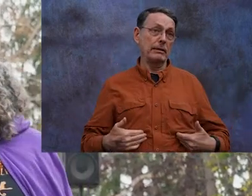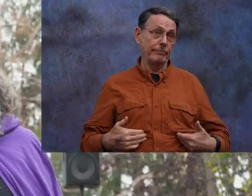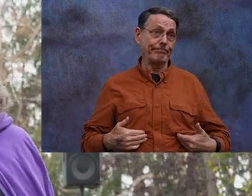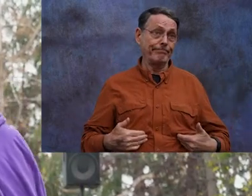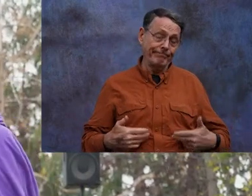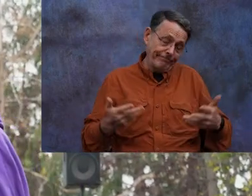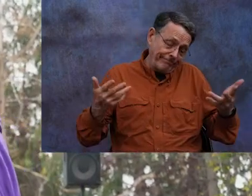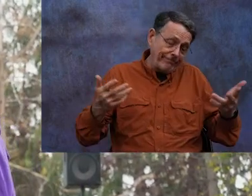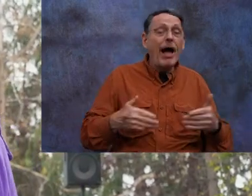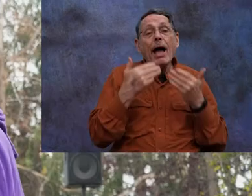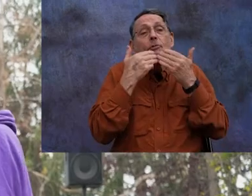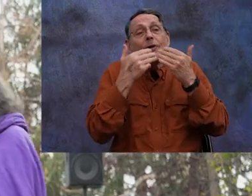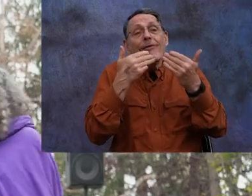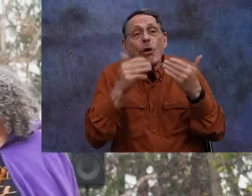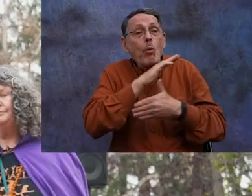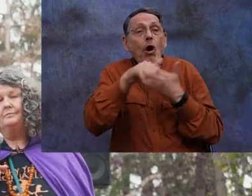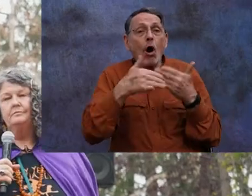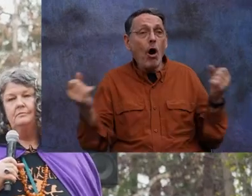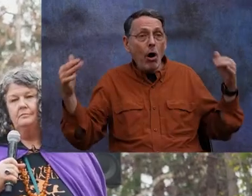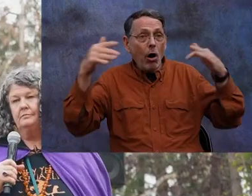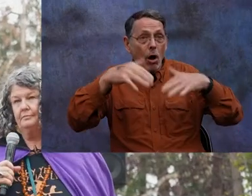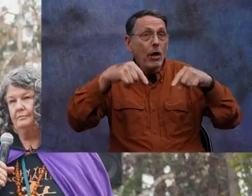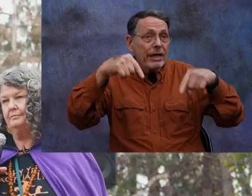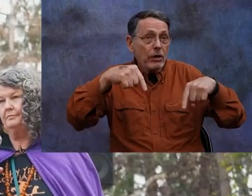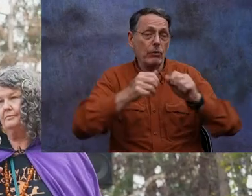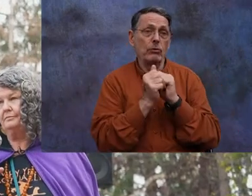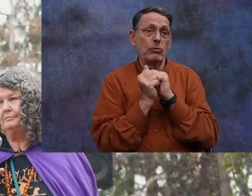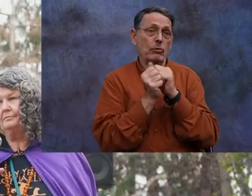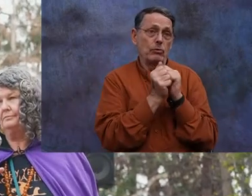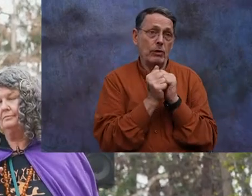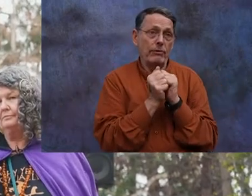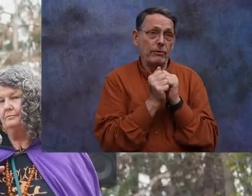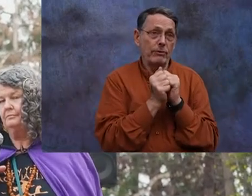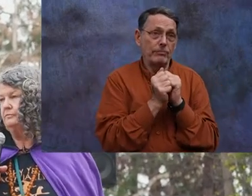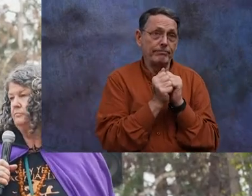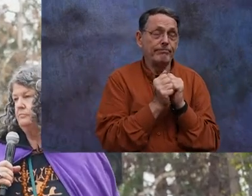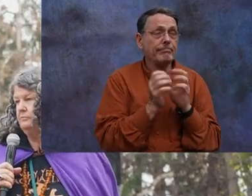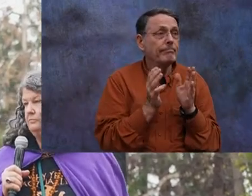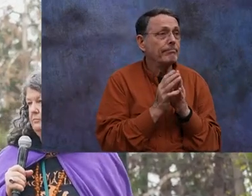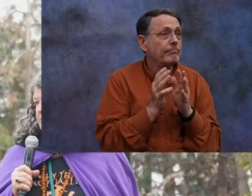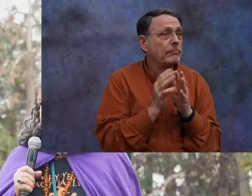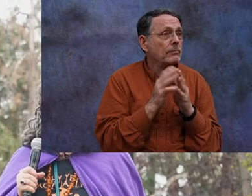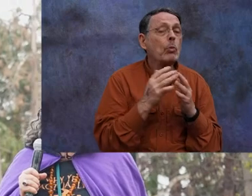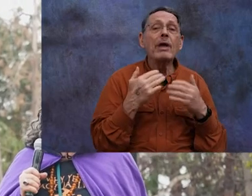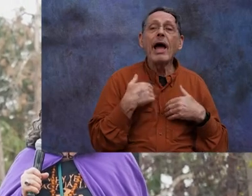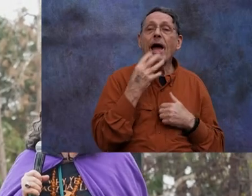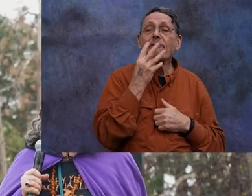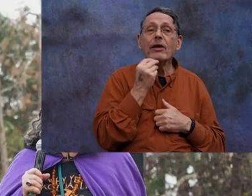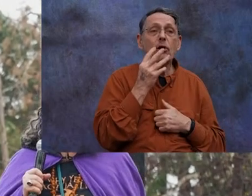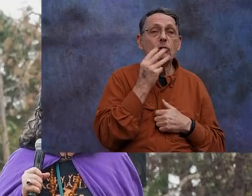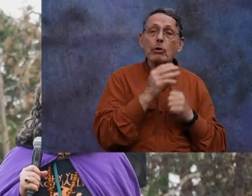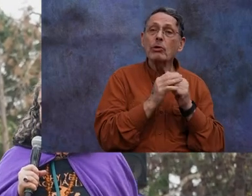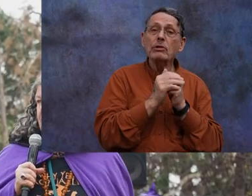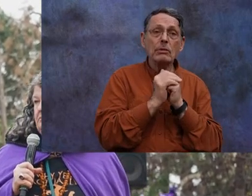I'm grateful that we can be here together. And there's actually a Jewish prayer you say when